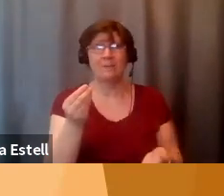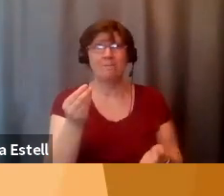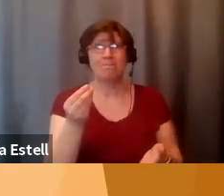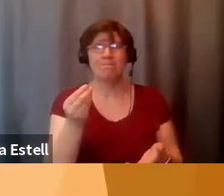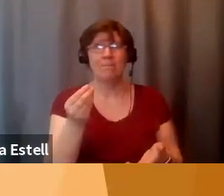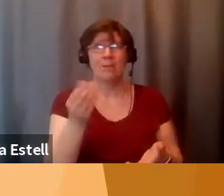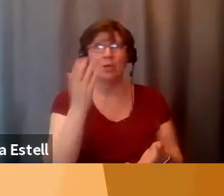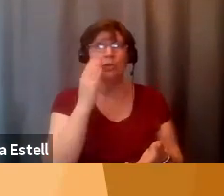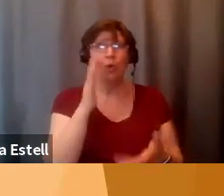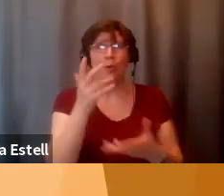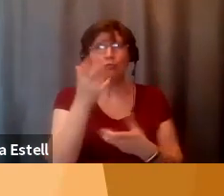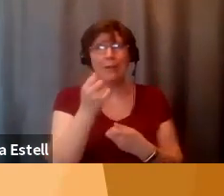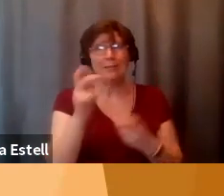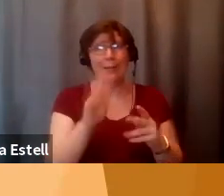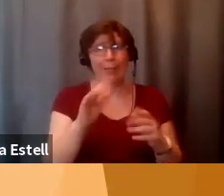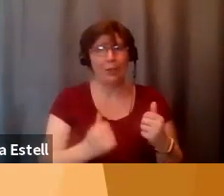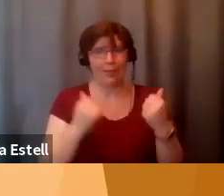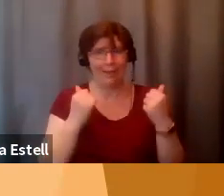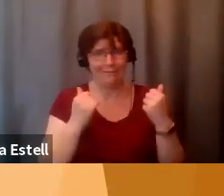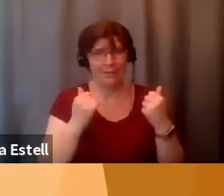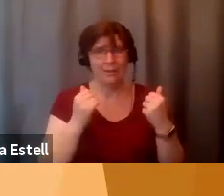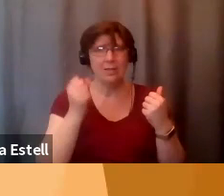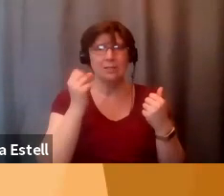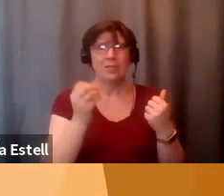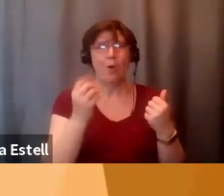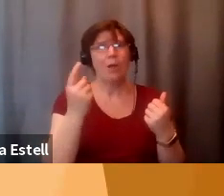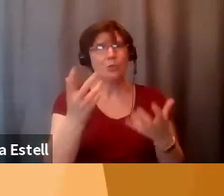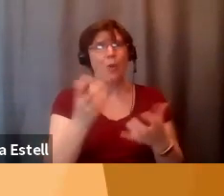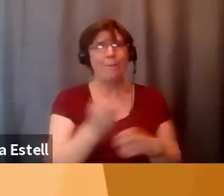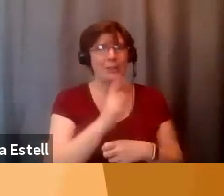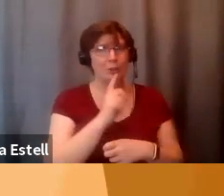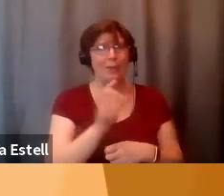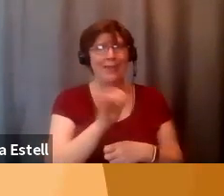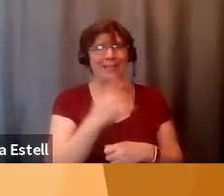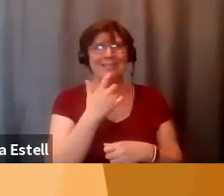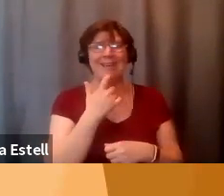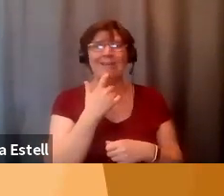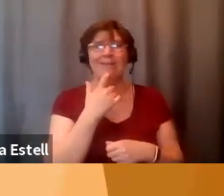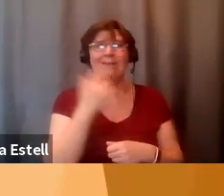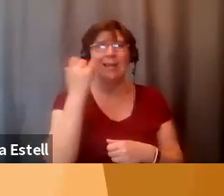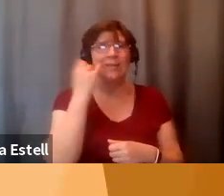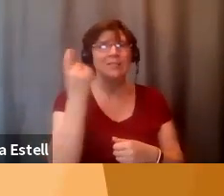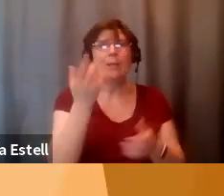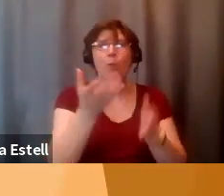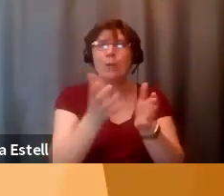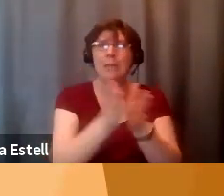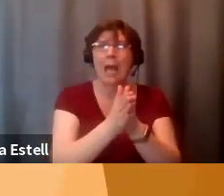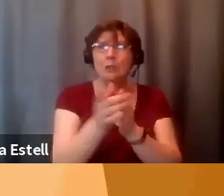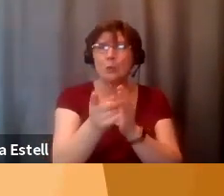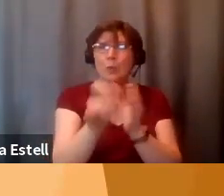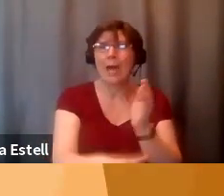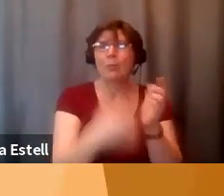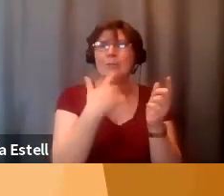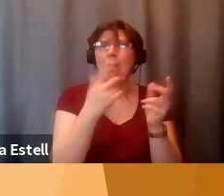to those trusted people in your life. So just want to make sure. And like I said, if someone does try to ask you that, I would tell